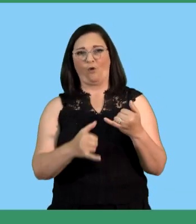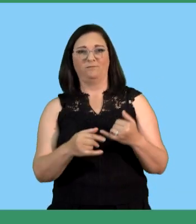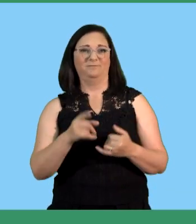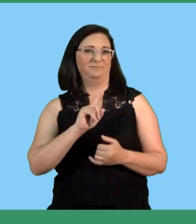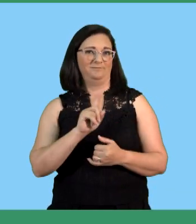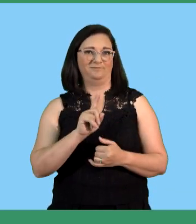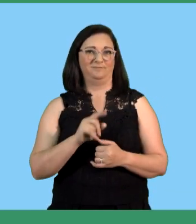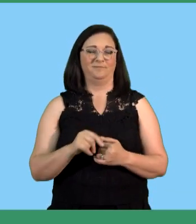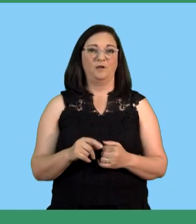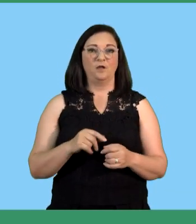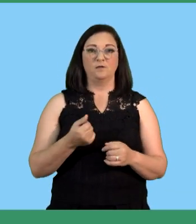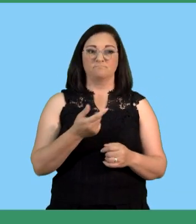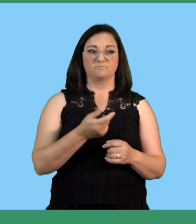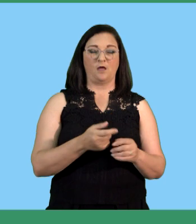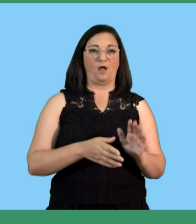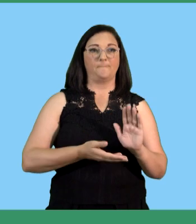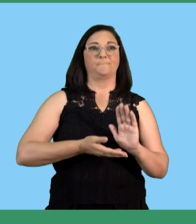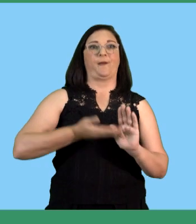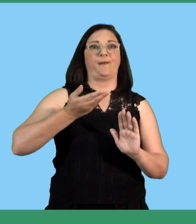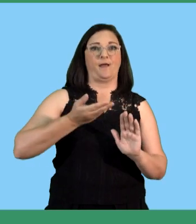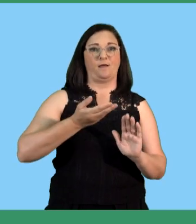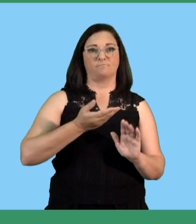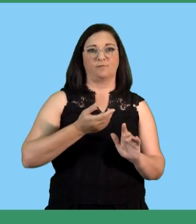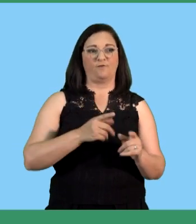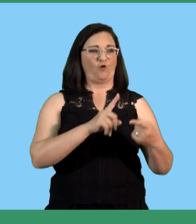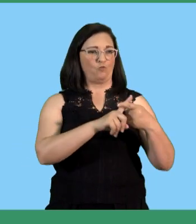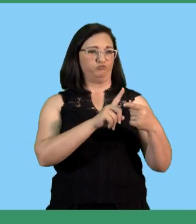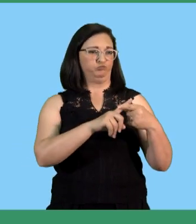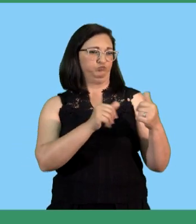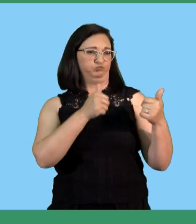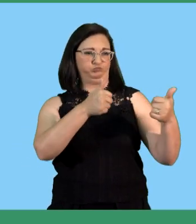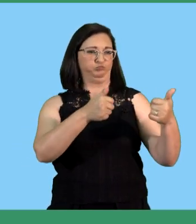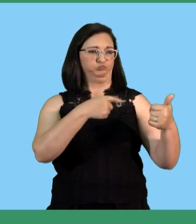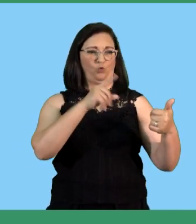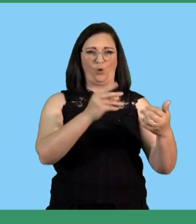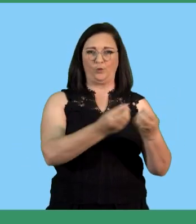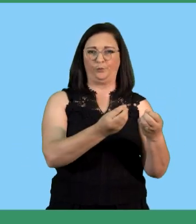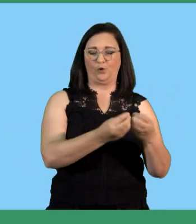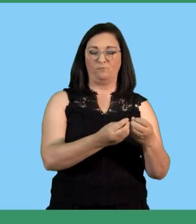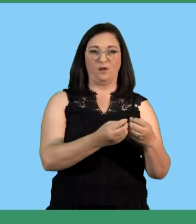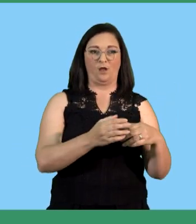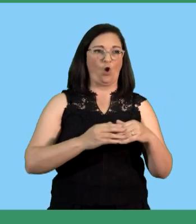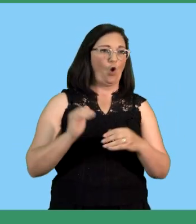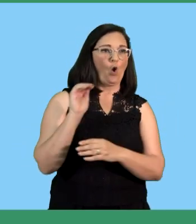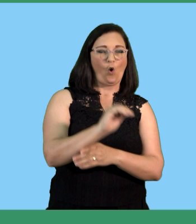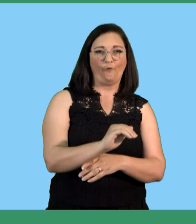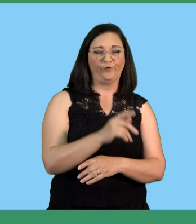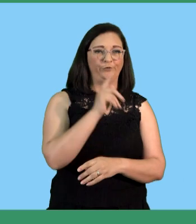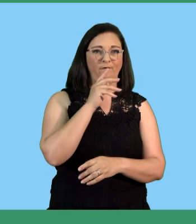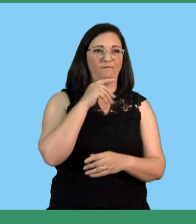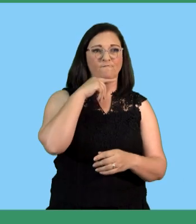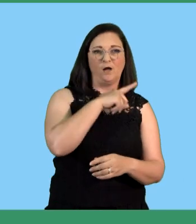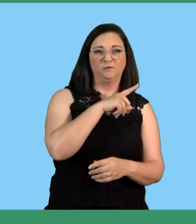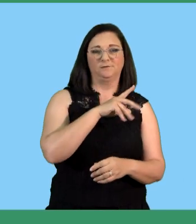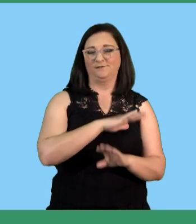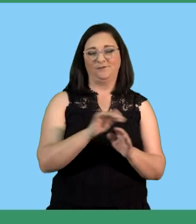not exaggerate the merits of the product. Basically, consumers can also cancel the purchases made through